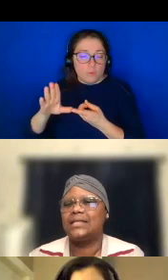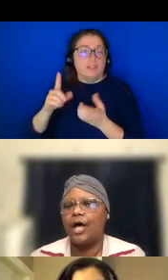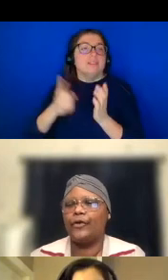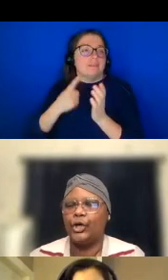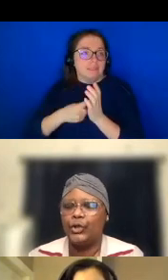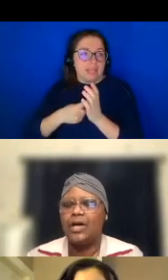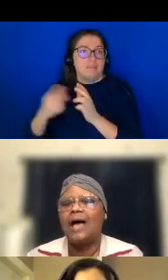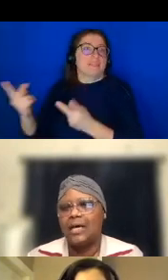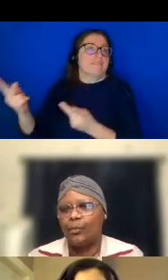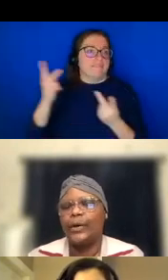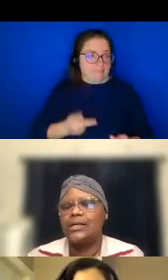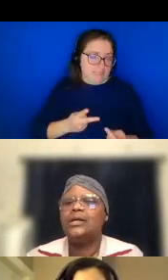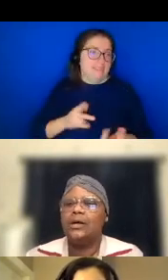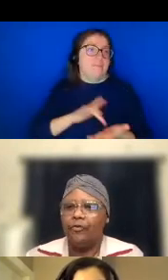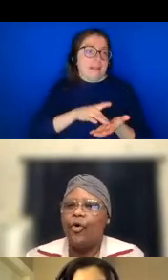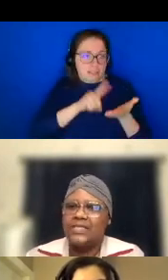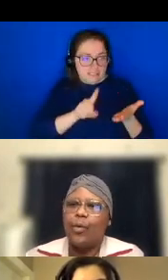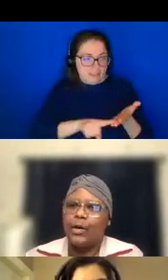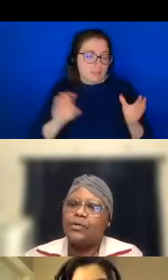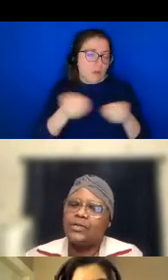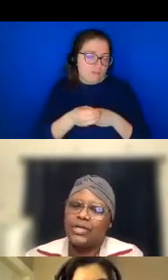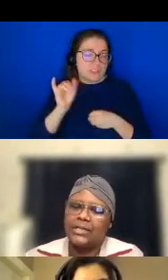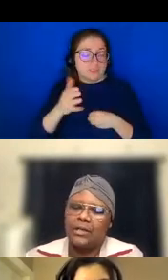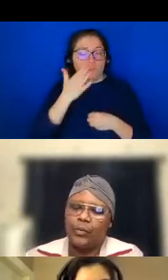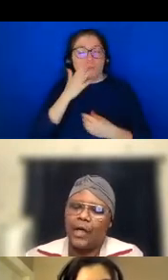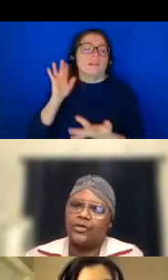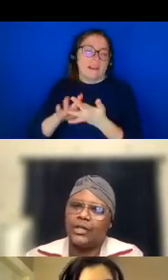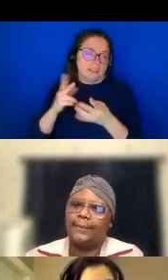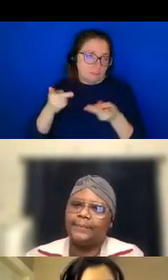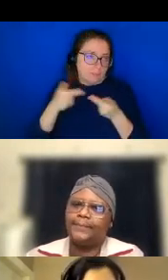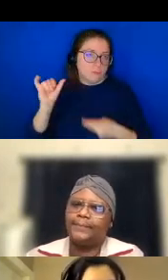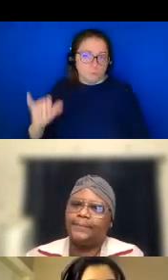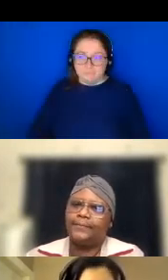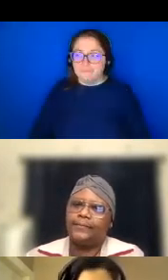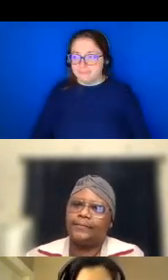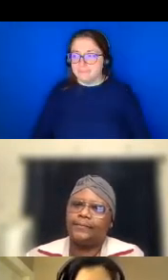that's another good contact point for someone who's interested in pathology.